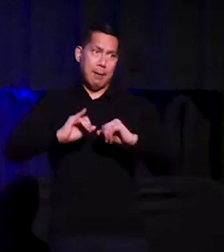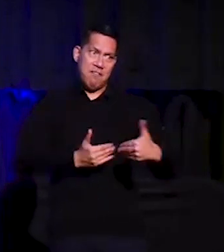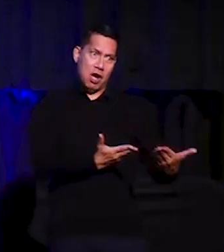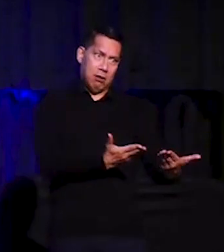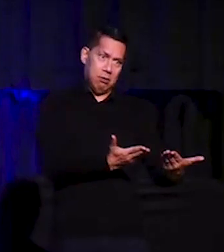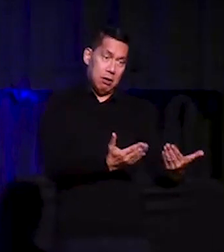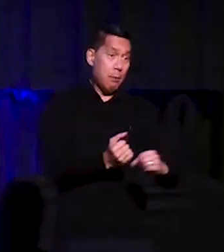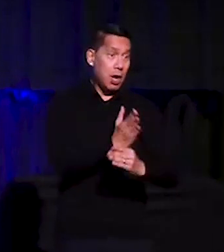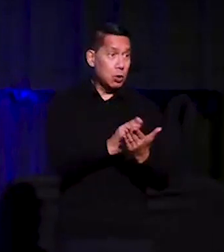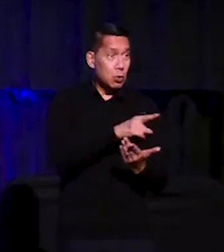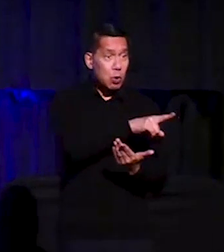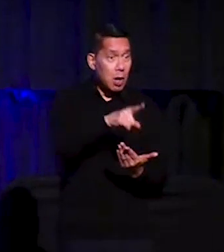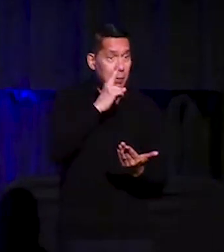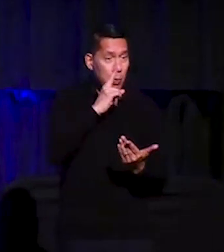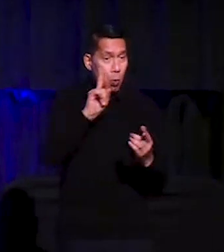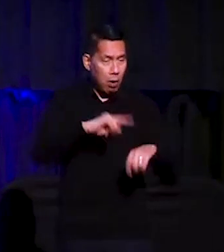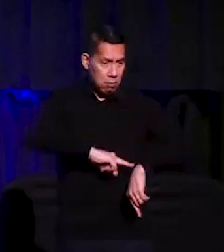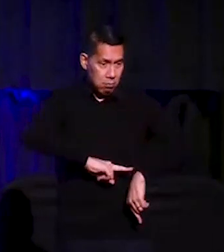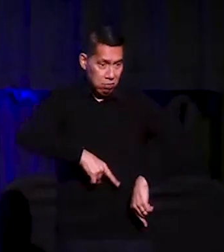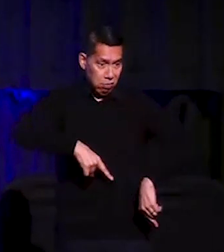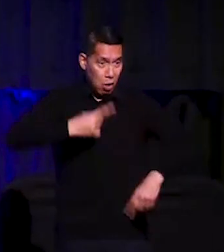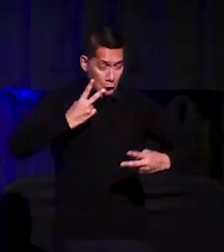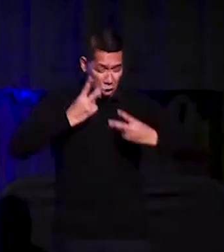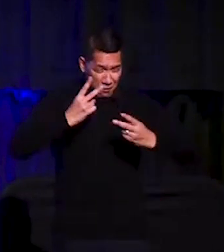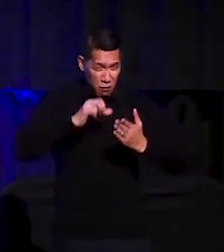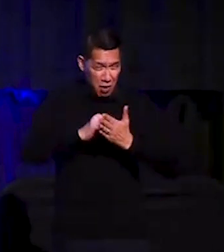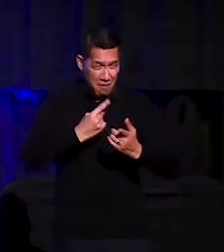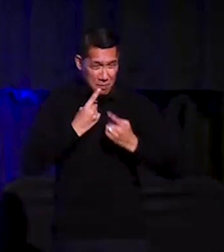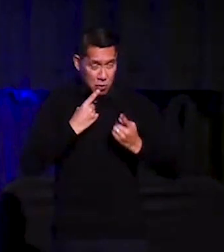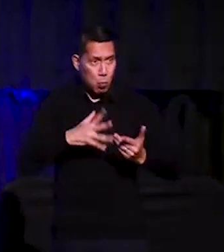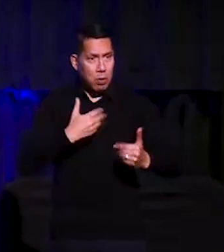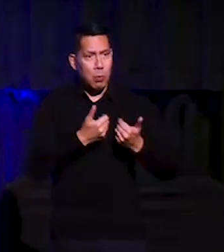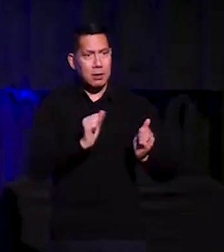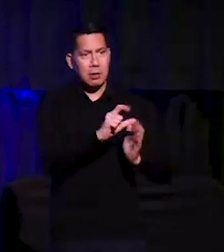sure people don't spend too long trying to find the right information they need.